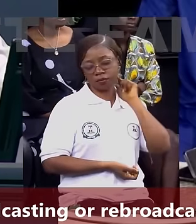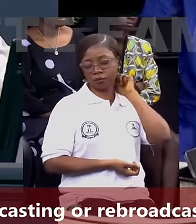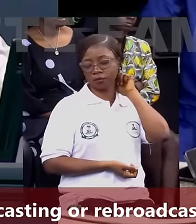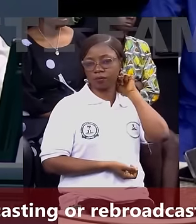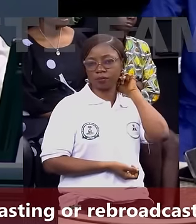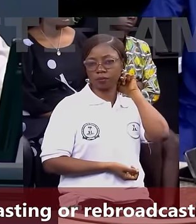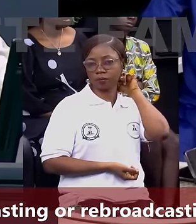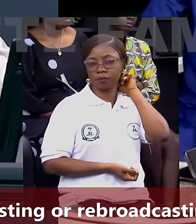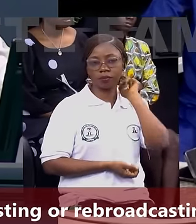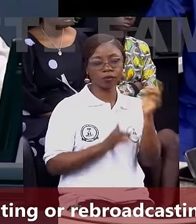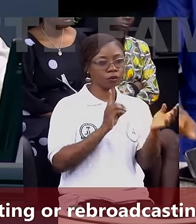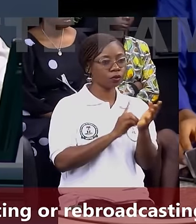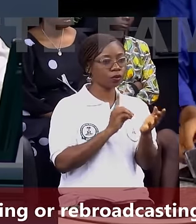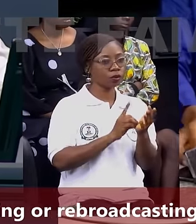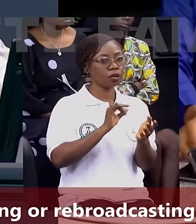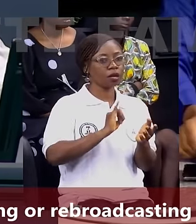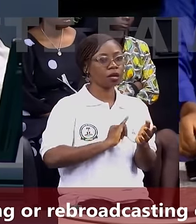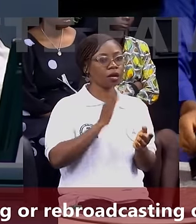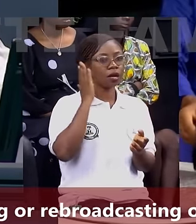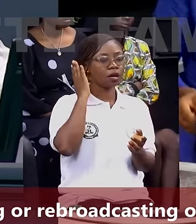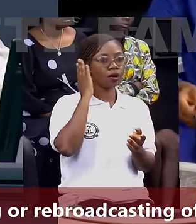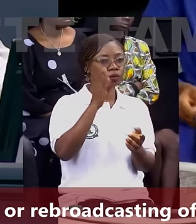I will still talk to you in the